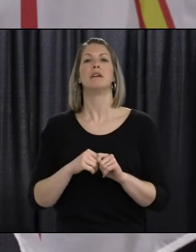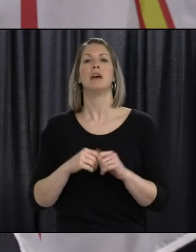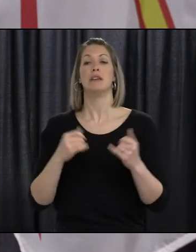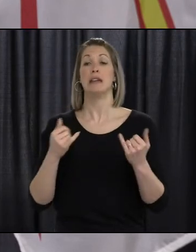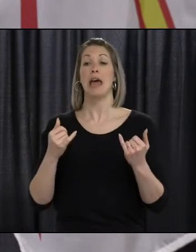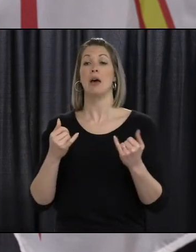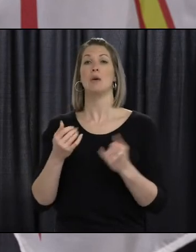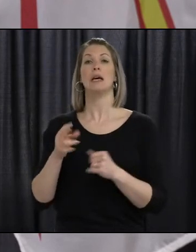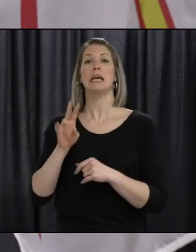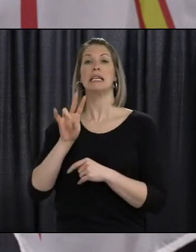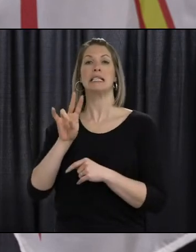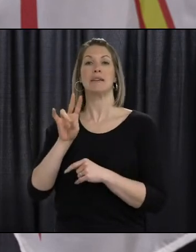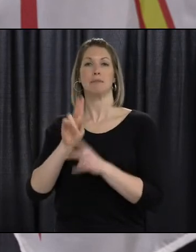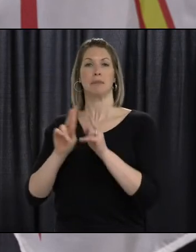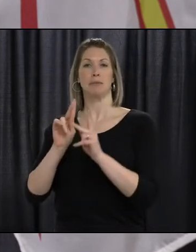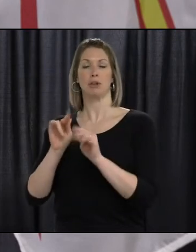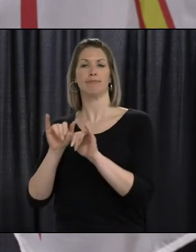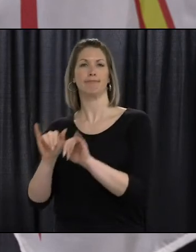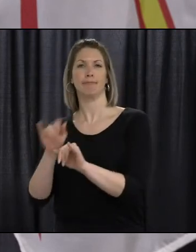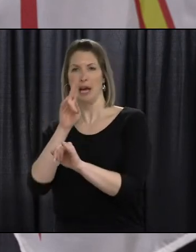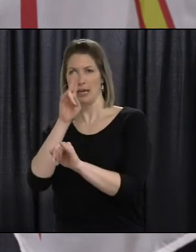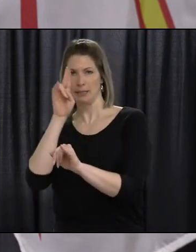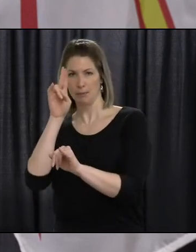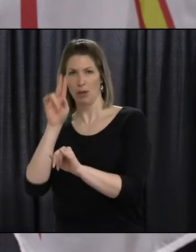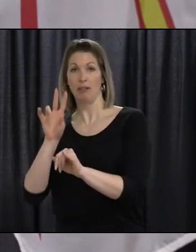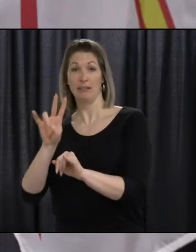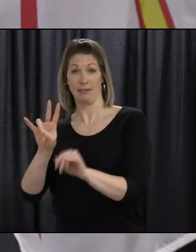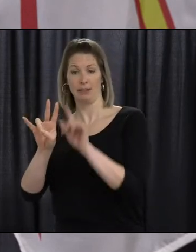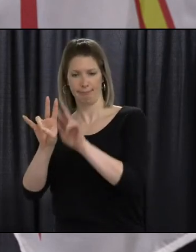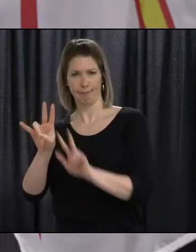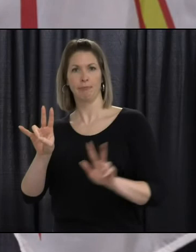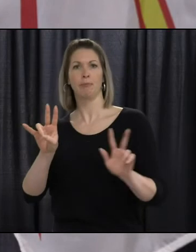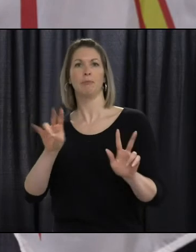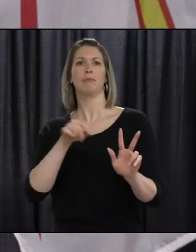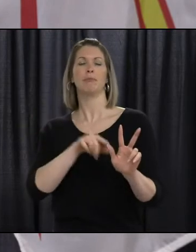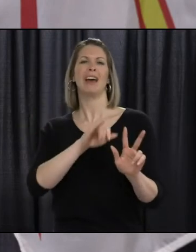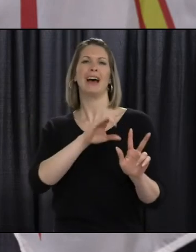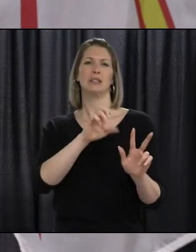are in hospital, and of these, 3 are in intensive care.